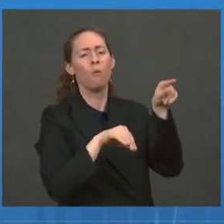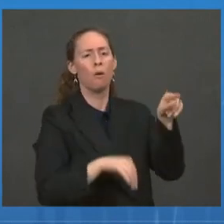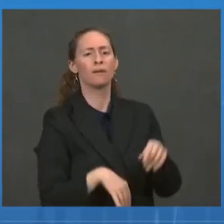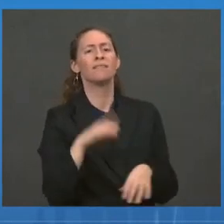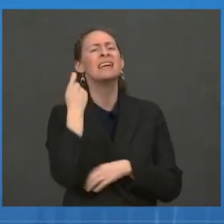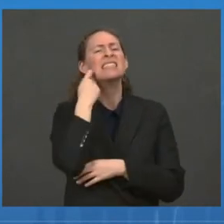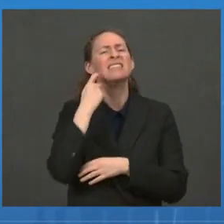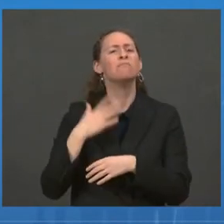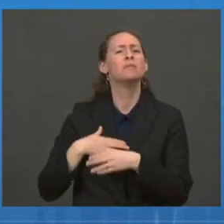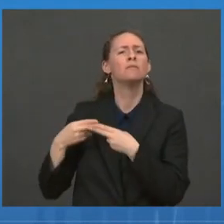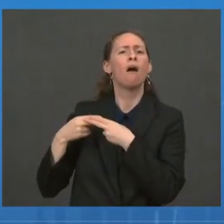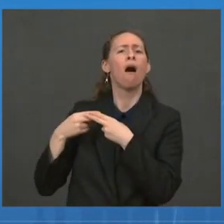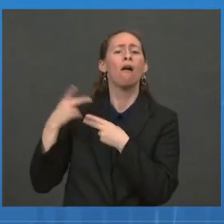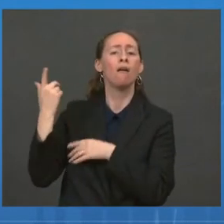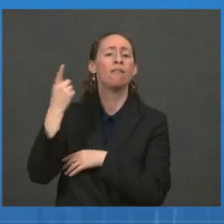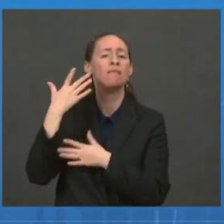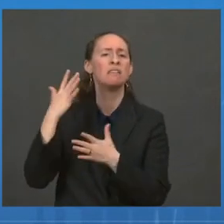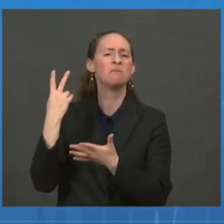weeks